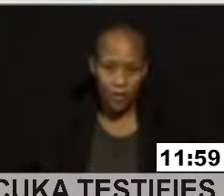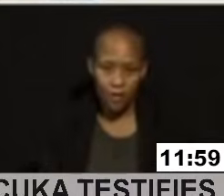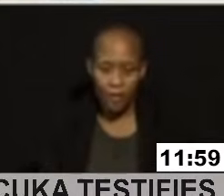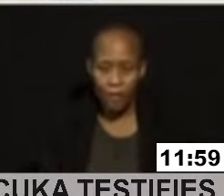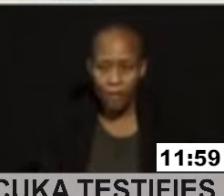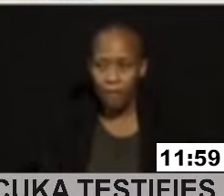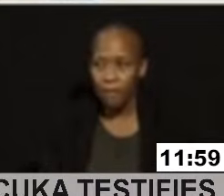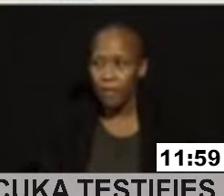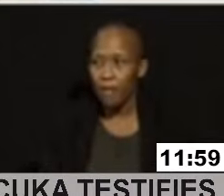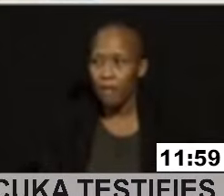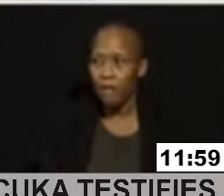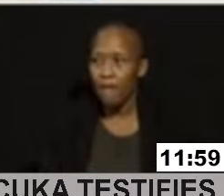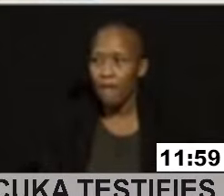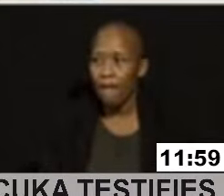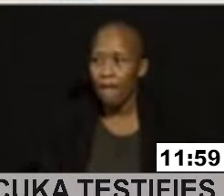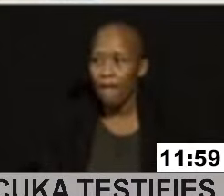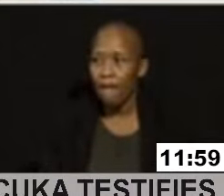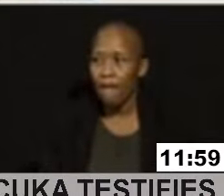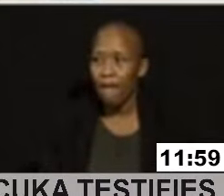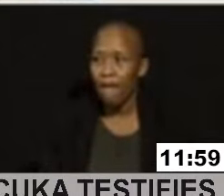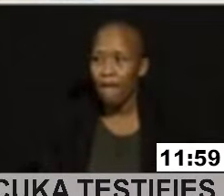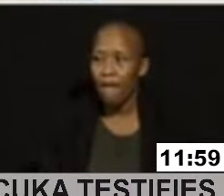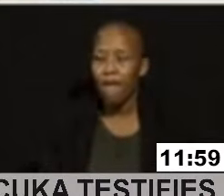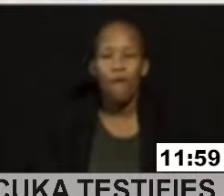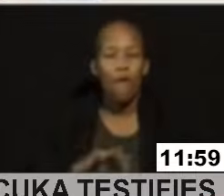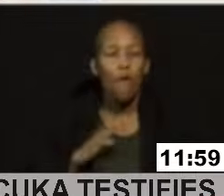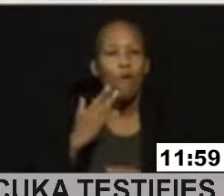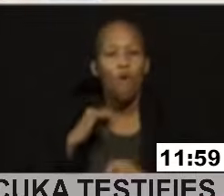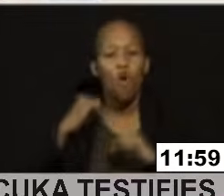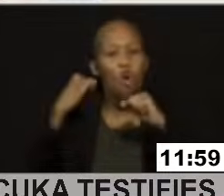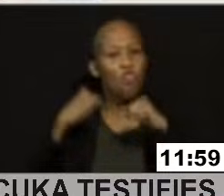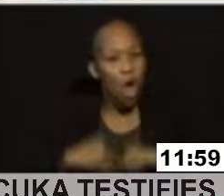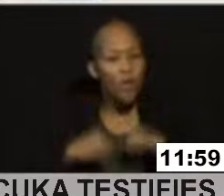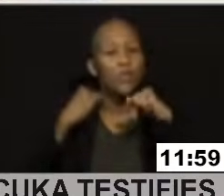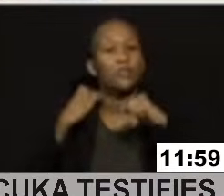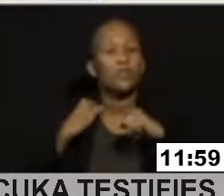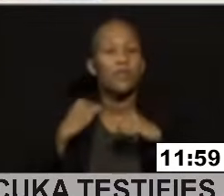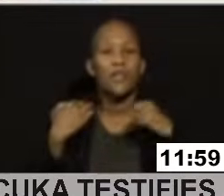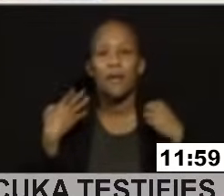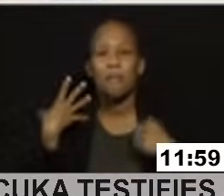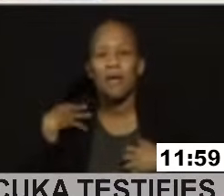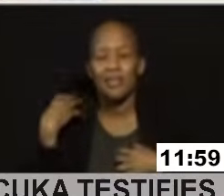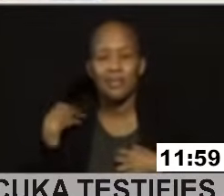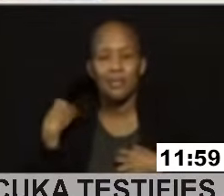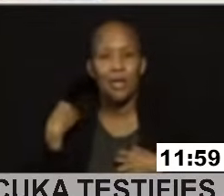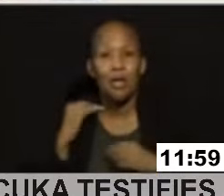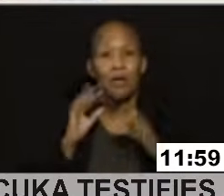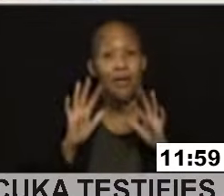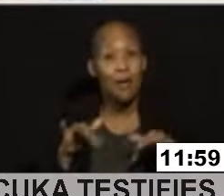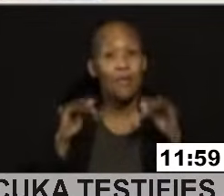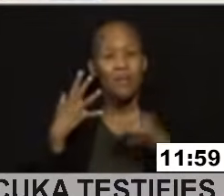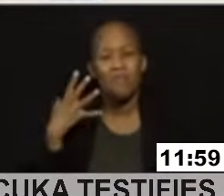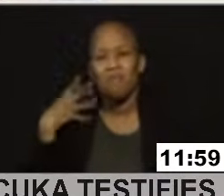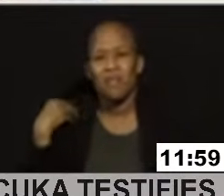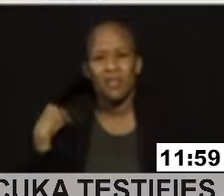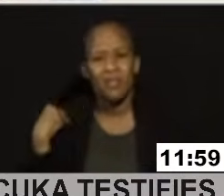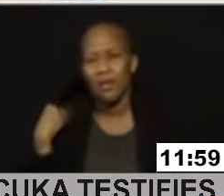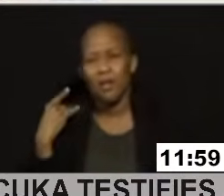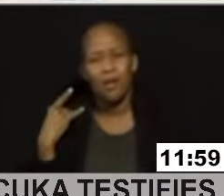your understanding what is meant by with the concurrence of the Minister, of the Cabinet Minister,